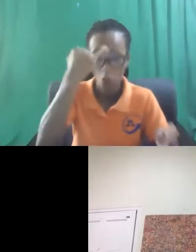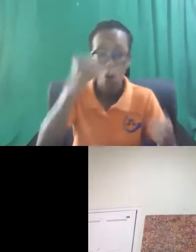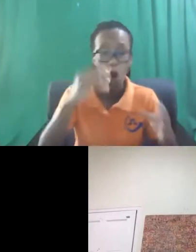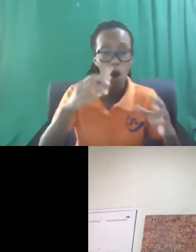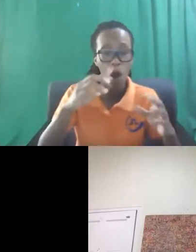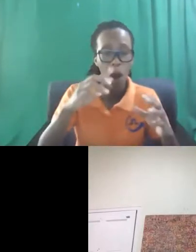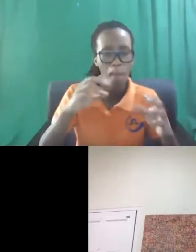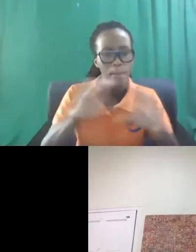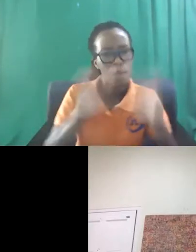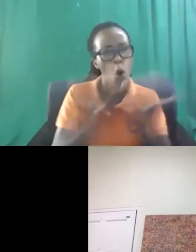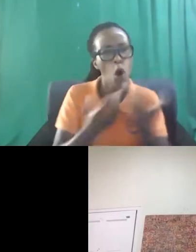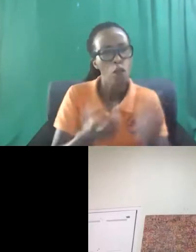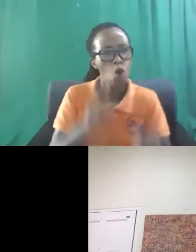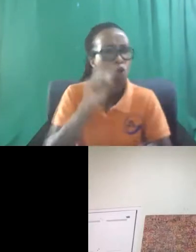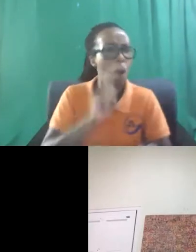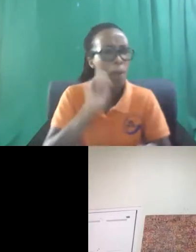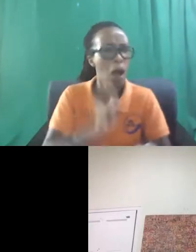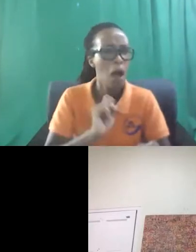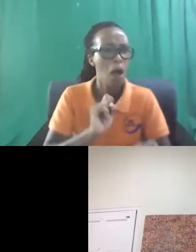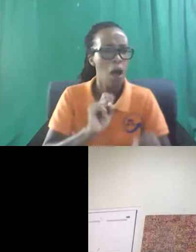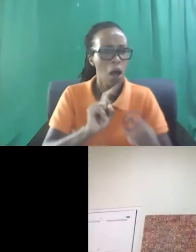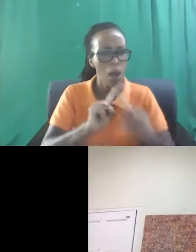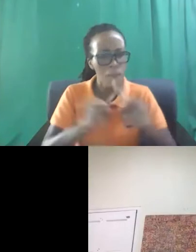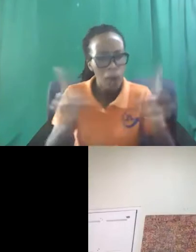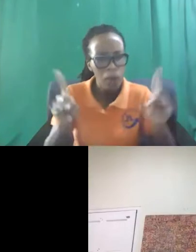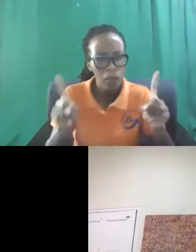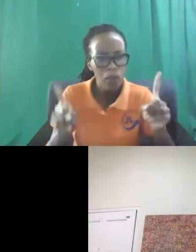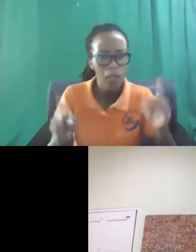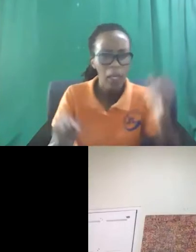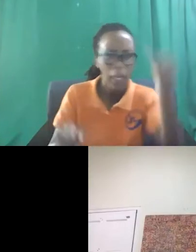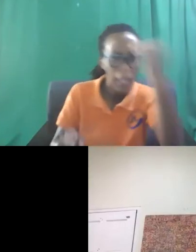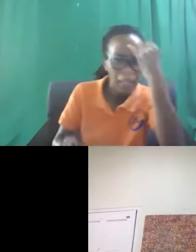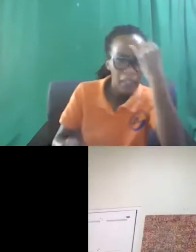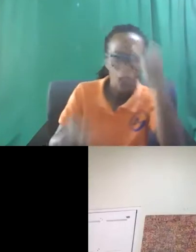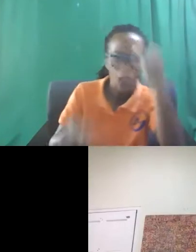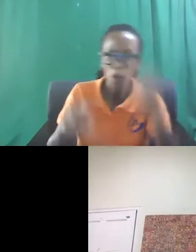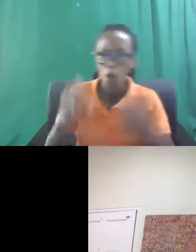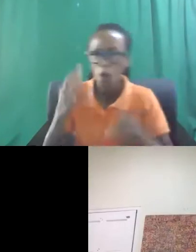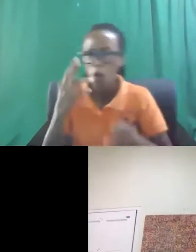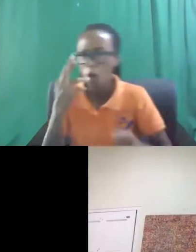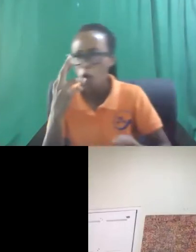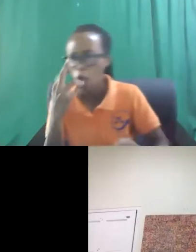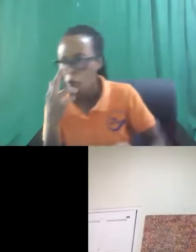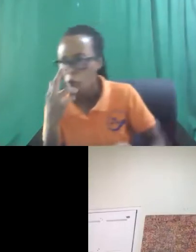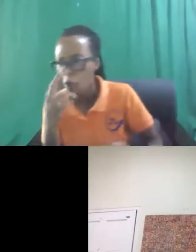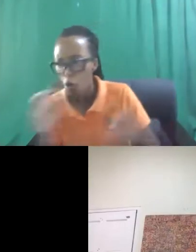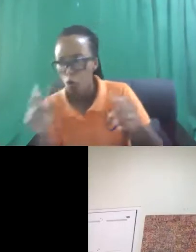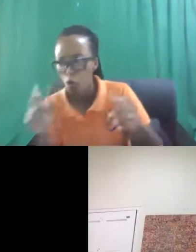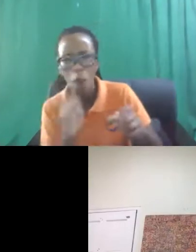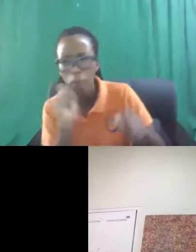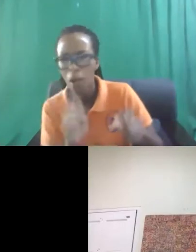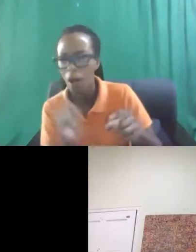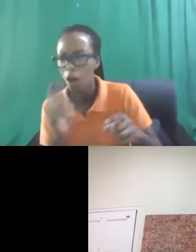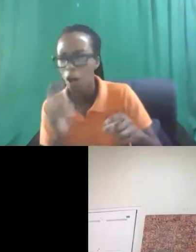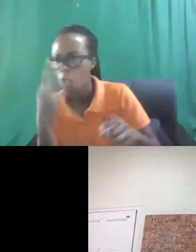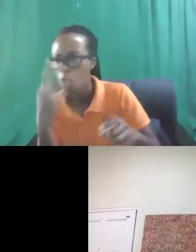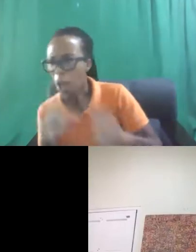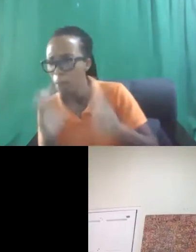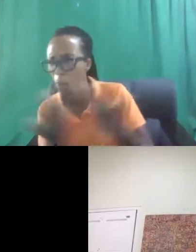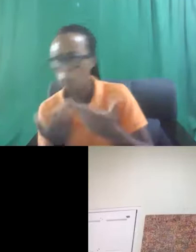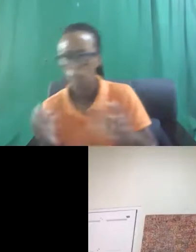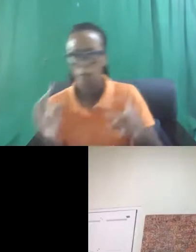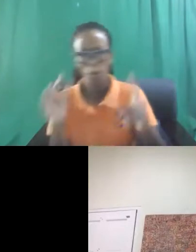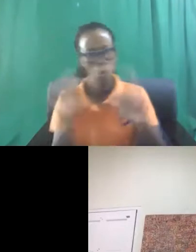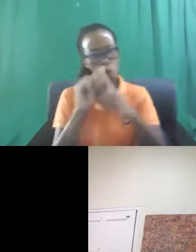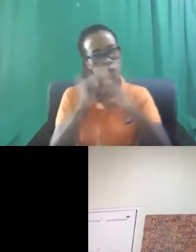ball or an India rubber red big ball. You couldn't move the order of those words